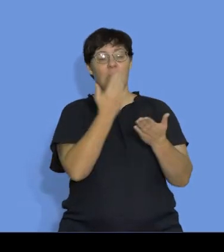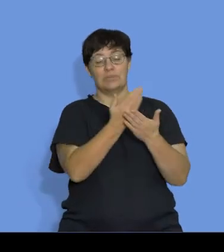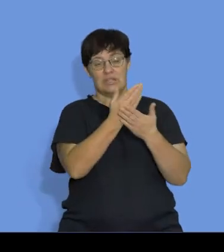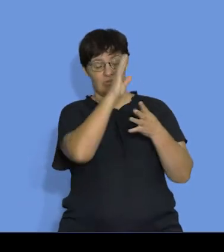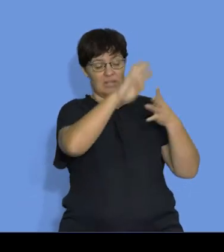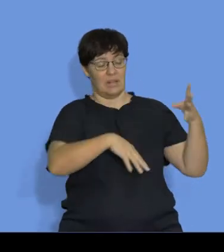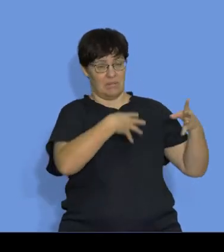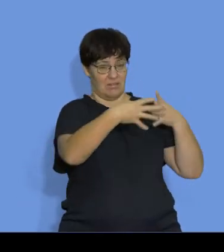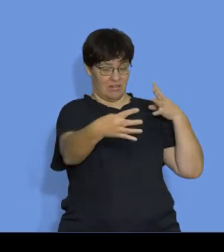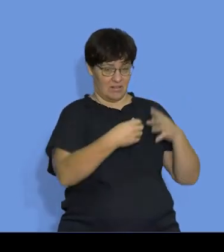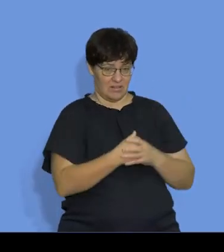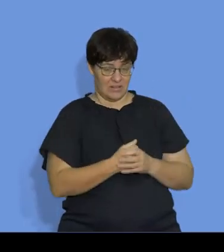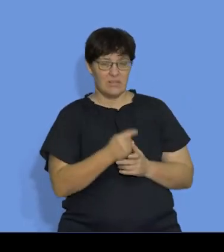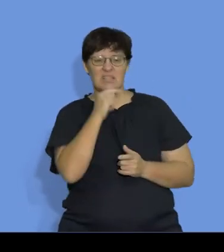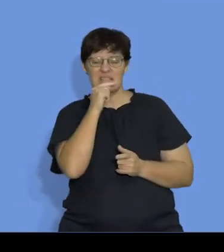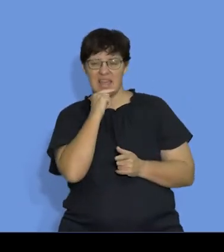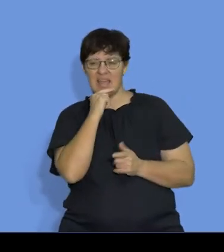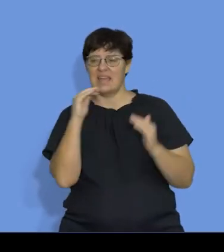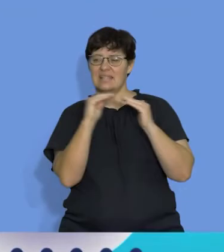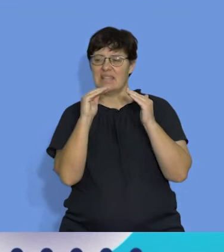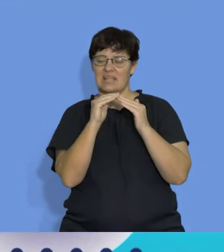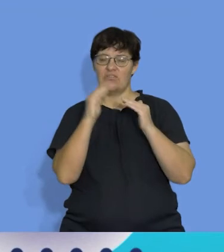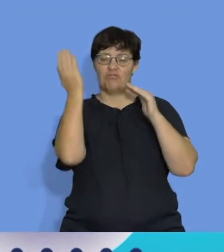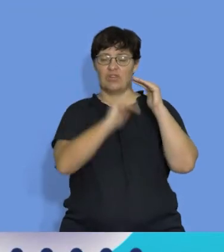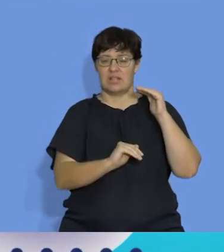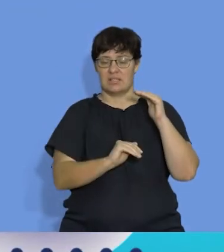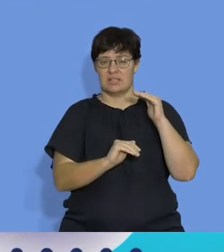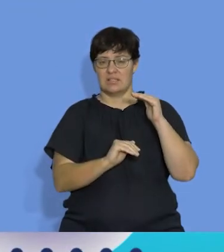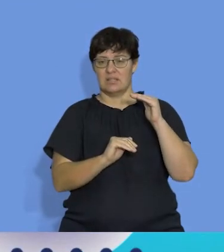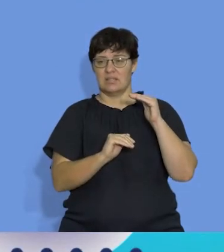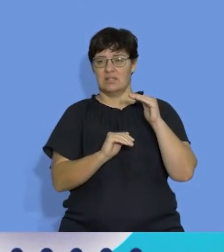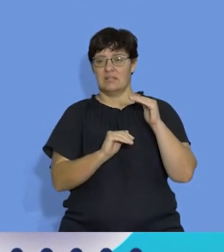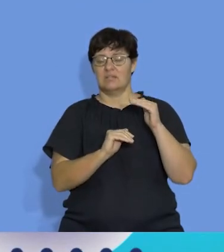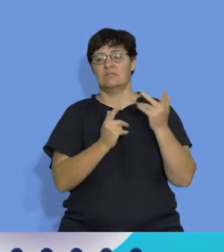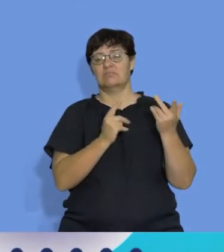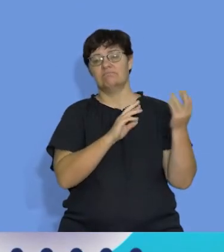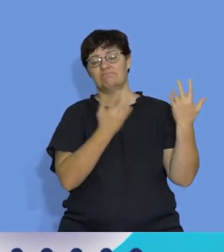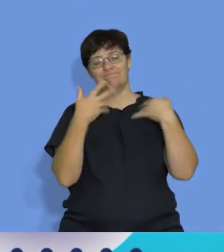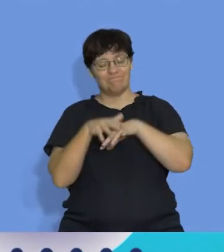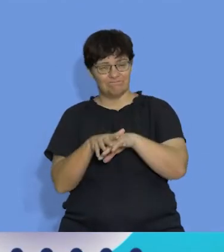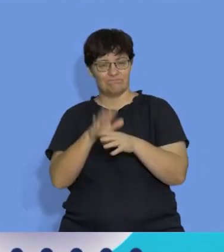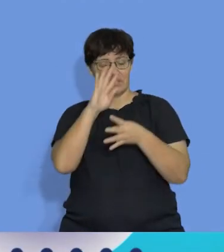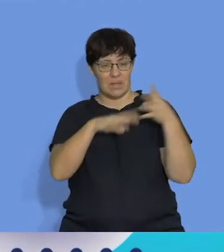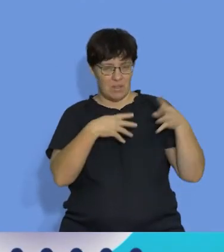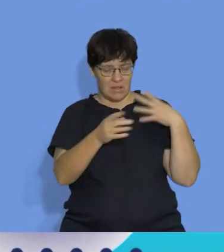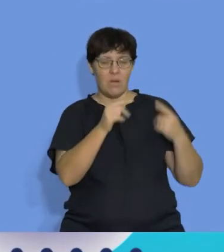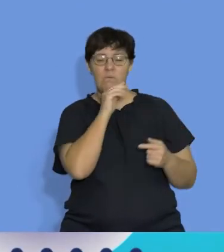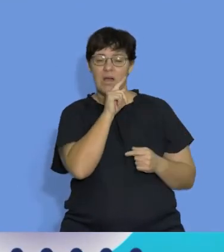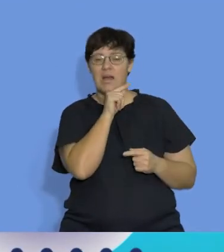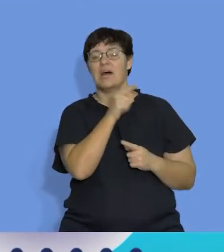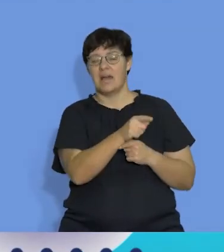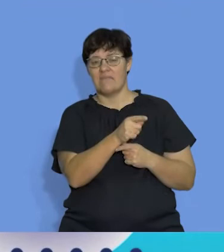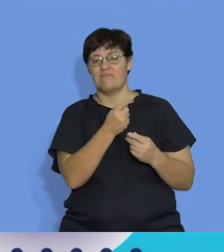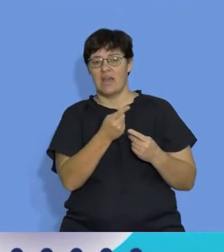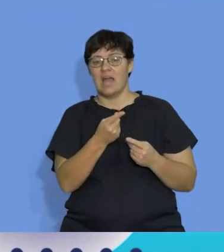remember, when we talk about the standard reduction potential tables, all these reactions are written in the form of gain of electrons.